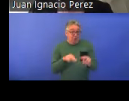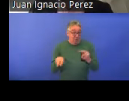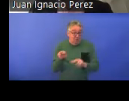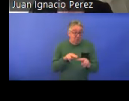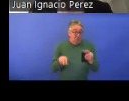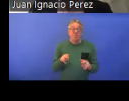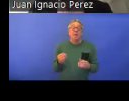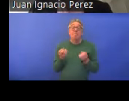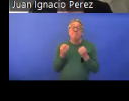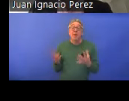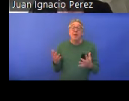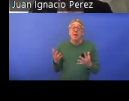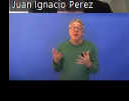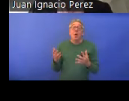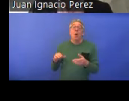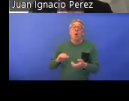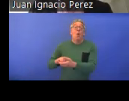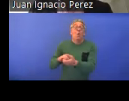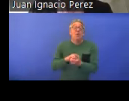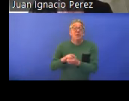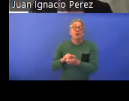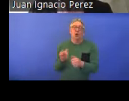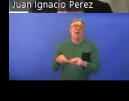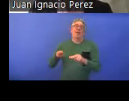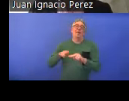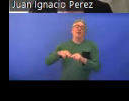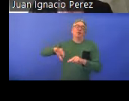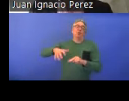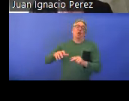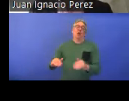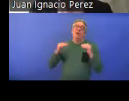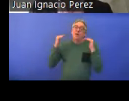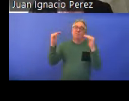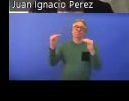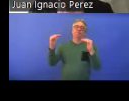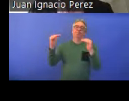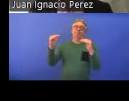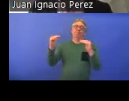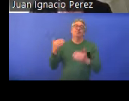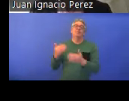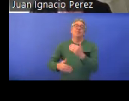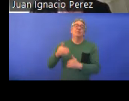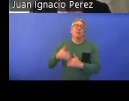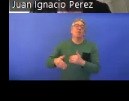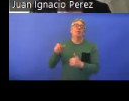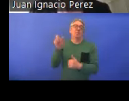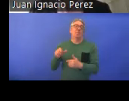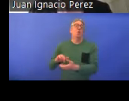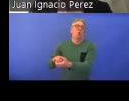are usually national organizations of persons with disabilities, and at the core of the